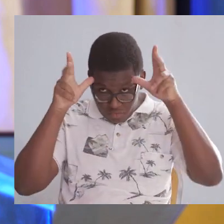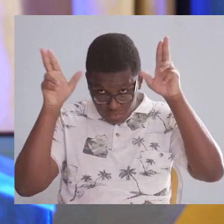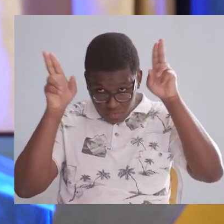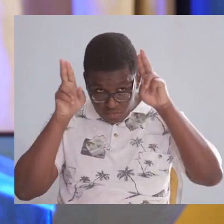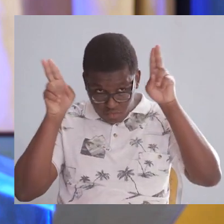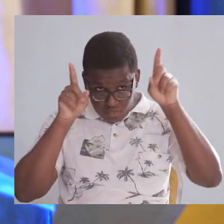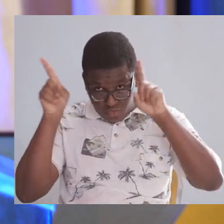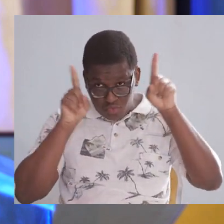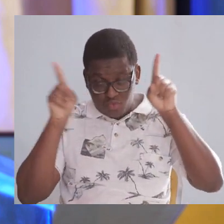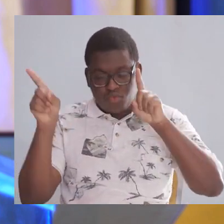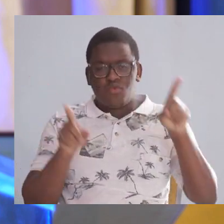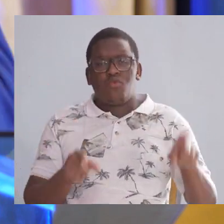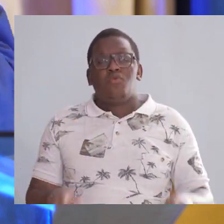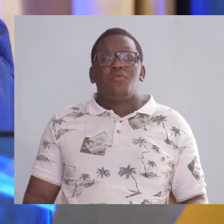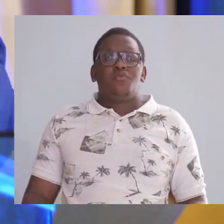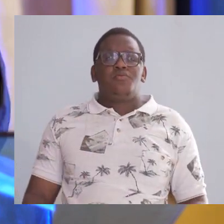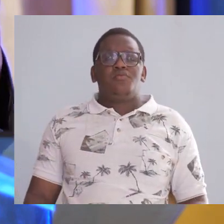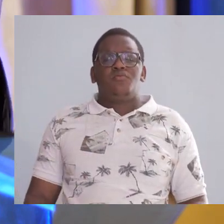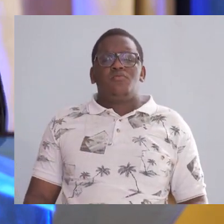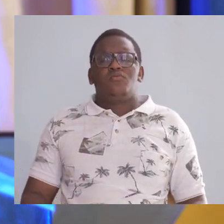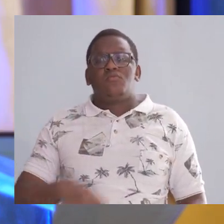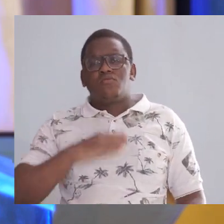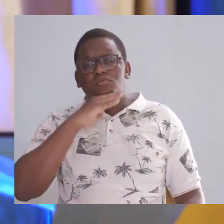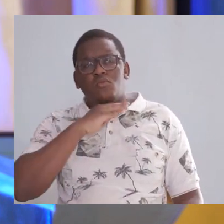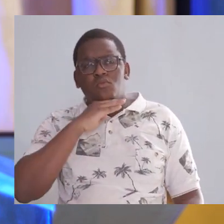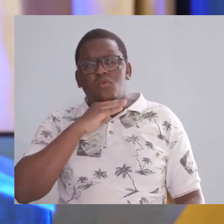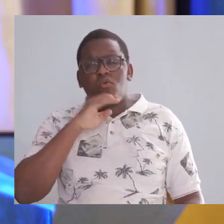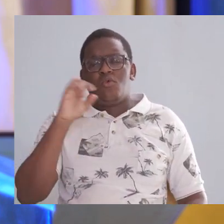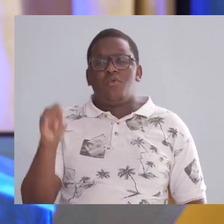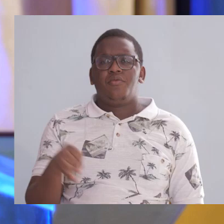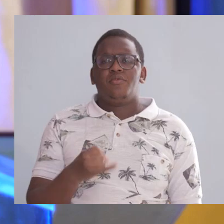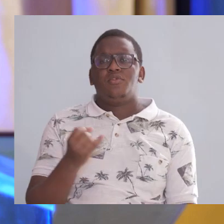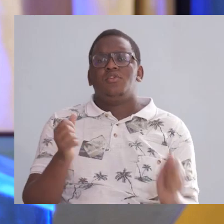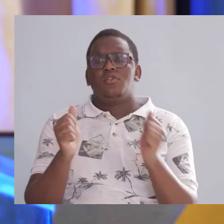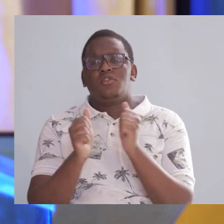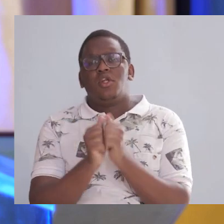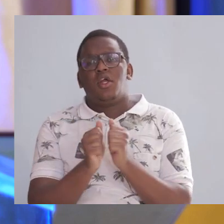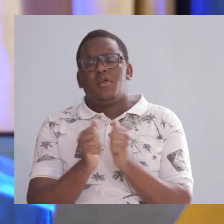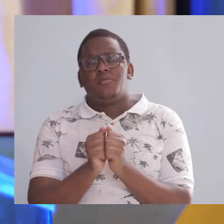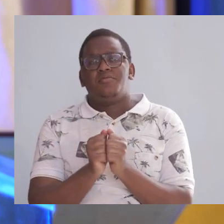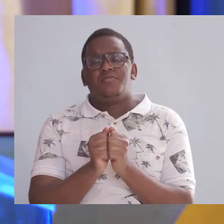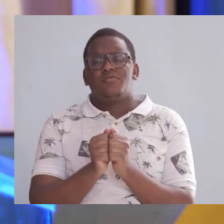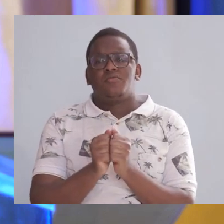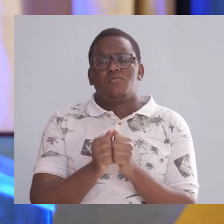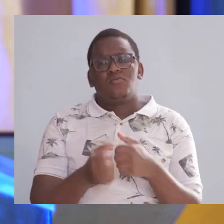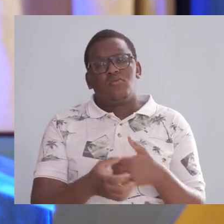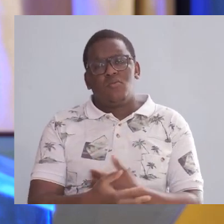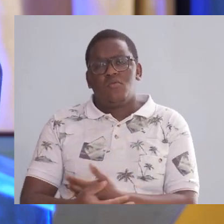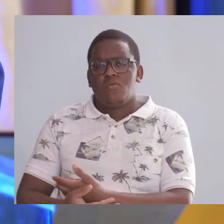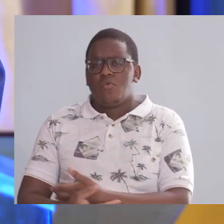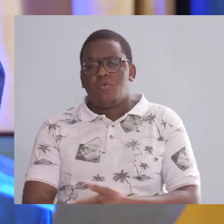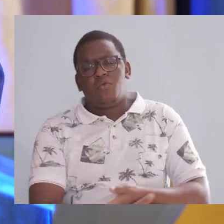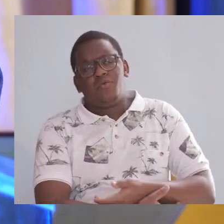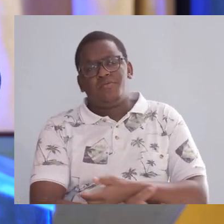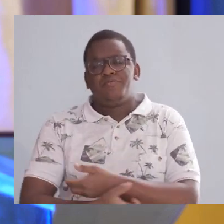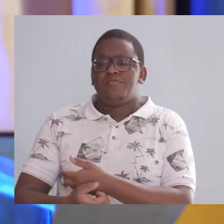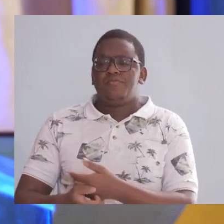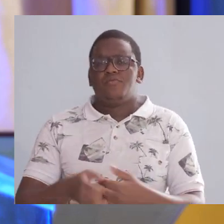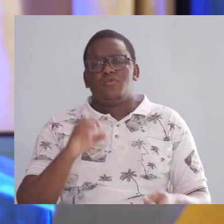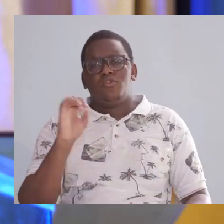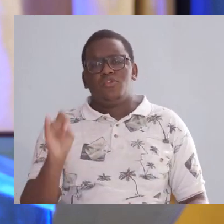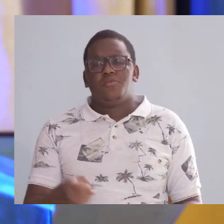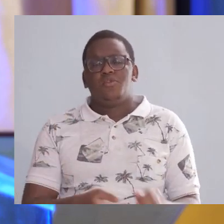or Sabaeans, as well as the death of Job's 10 children, Job chapter 1, verse 9 through